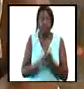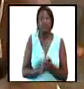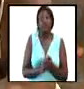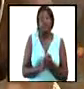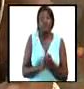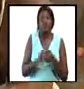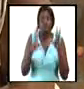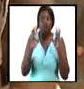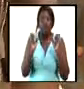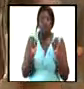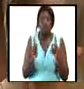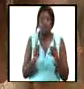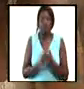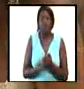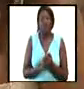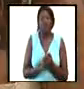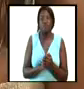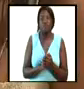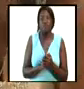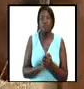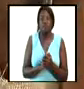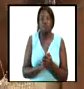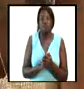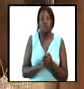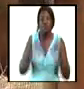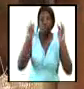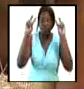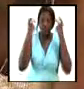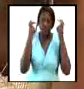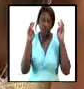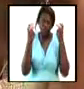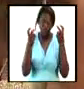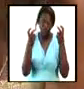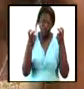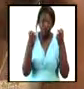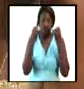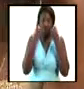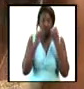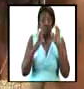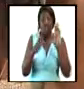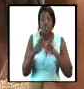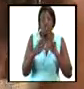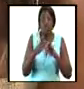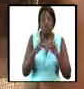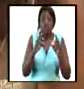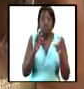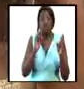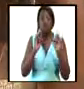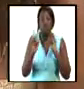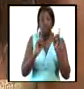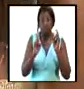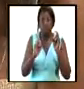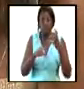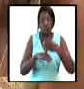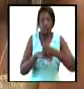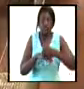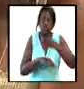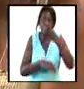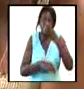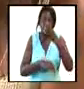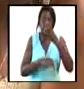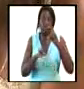Okay, so from the title, I can see that the passage is about the FIFA World Cup tournament bid 2006.